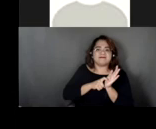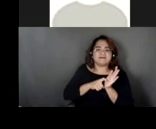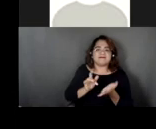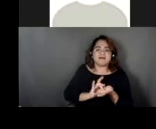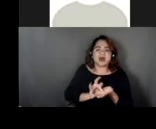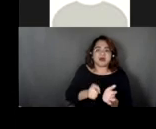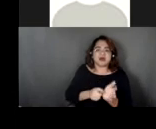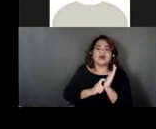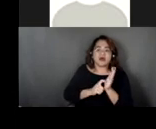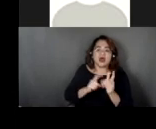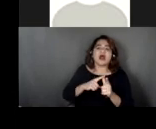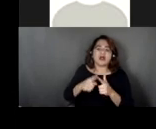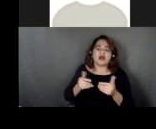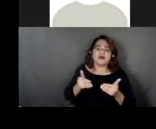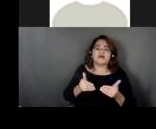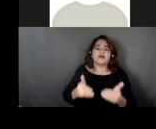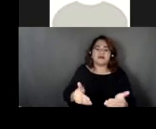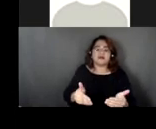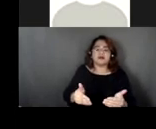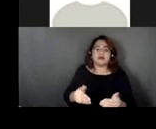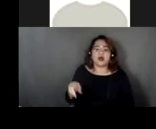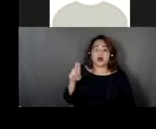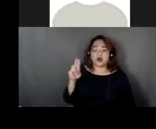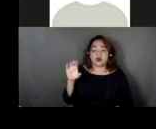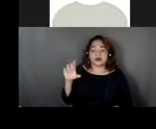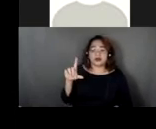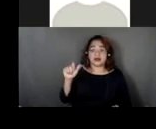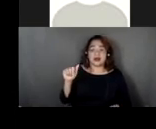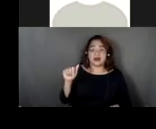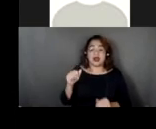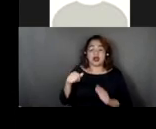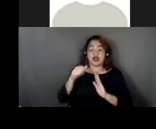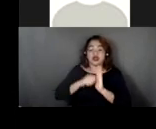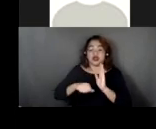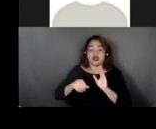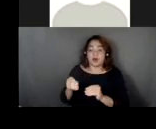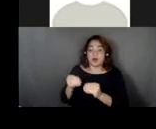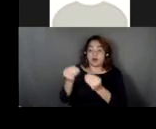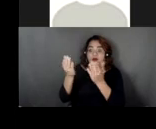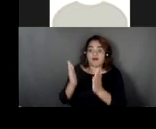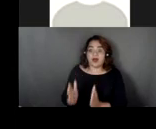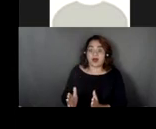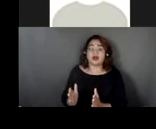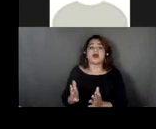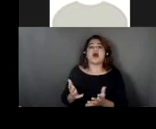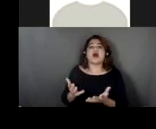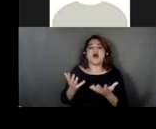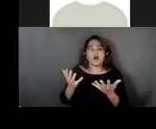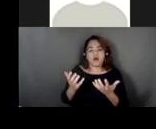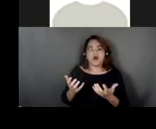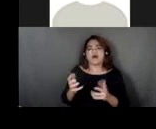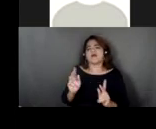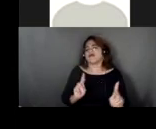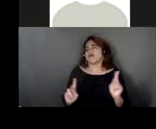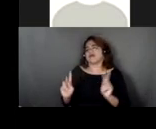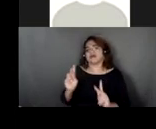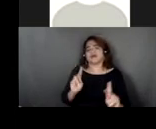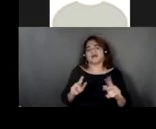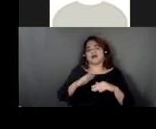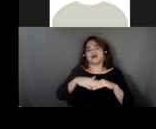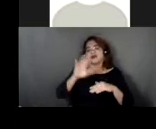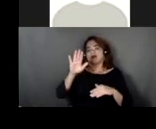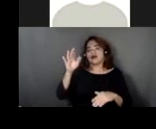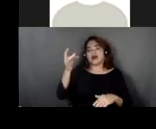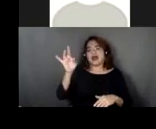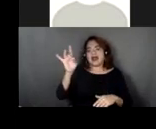say that at UCLA, our surgical providers really do want folks to be 18 for everything but top